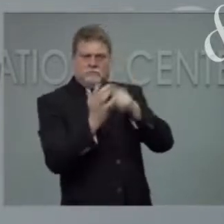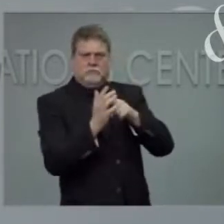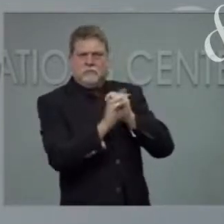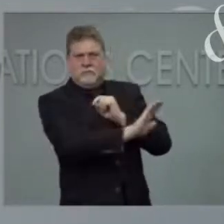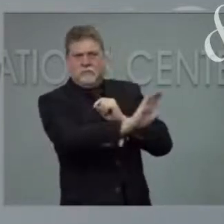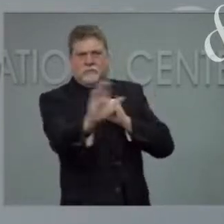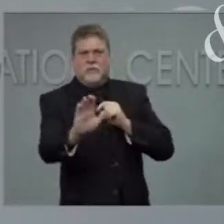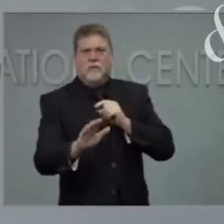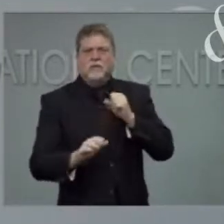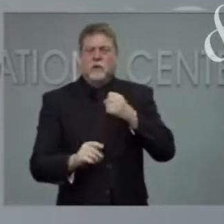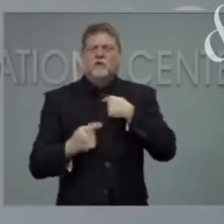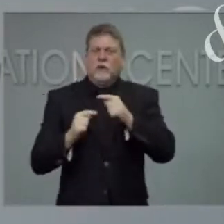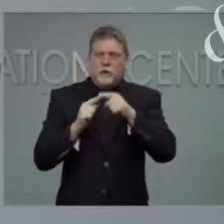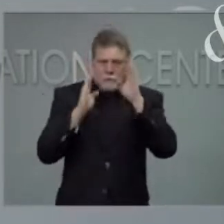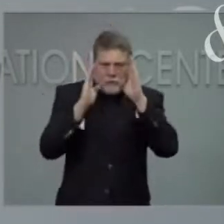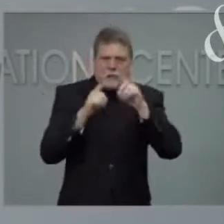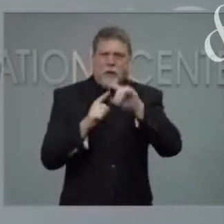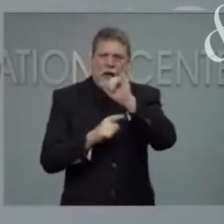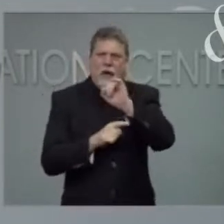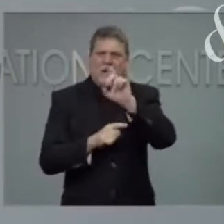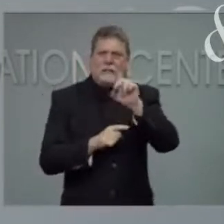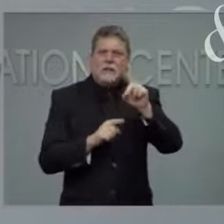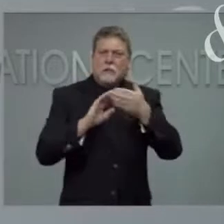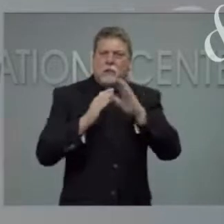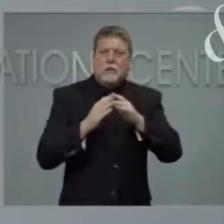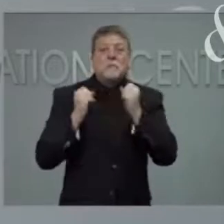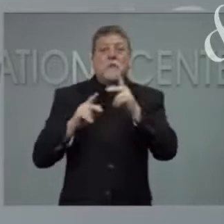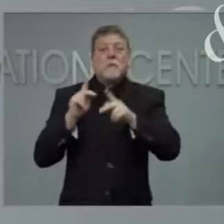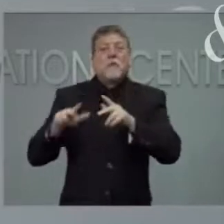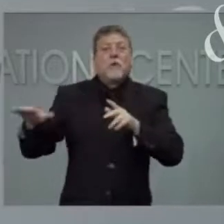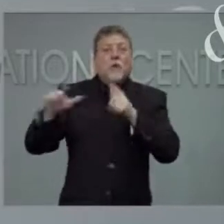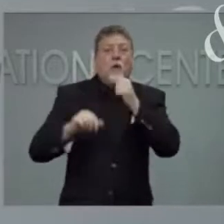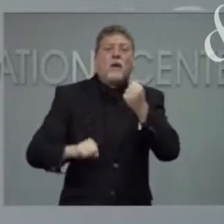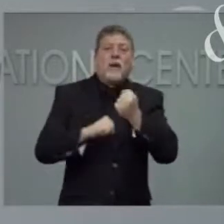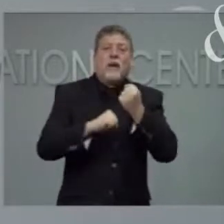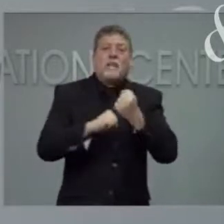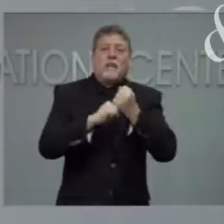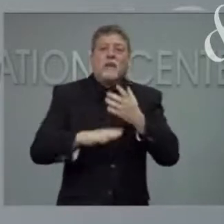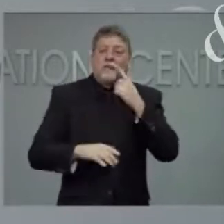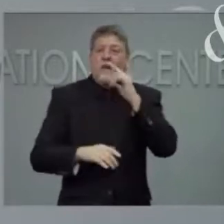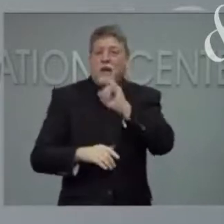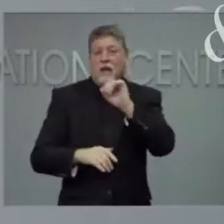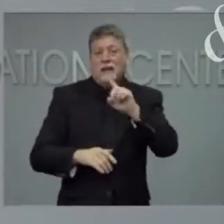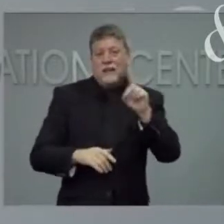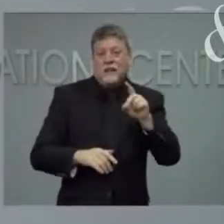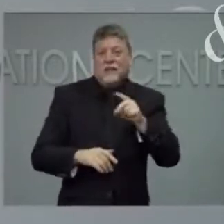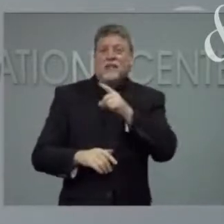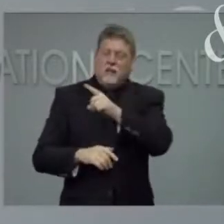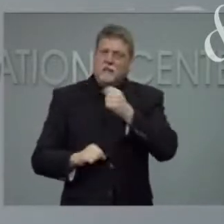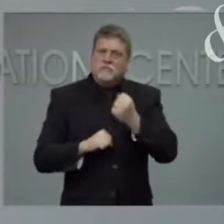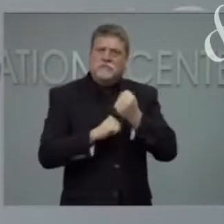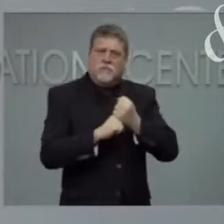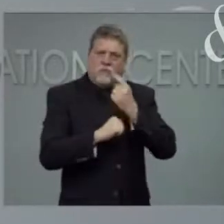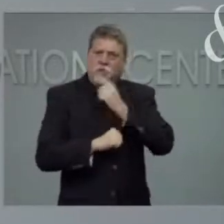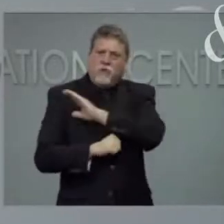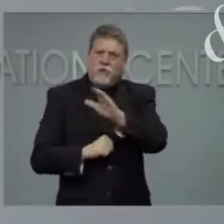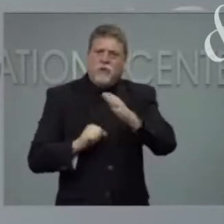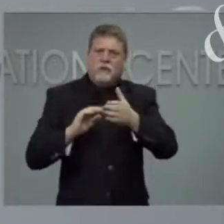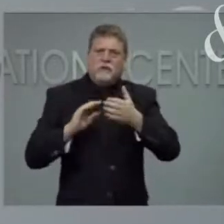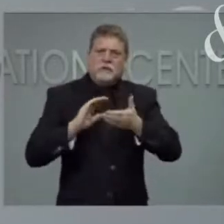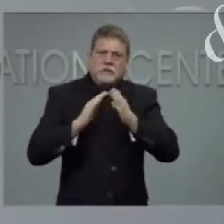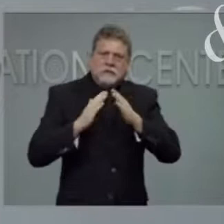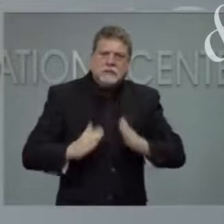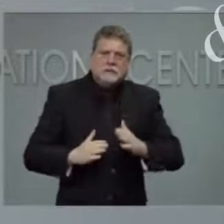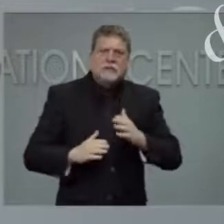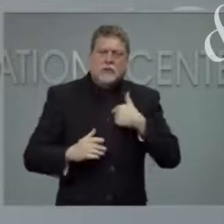developmental community. We hear from their advocates as they are very close partners of ours as we do our work, and we're going to continue to work with them